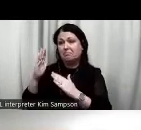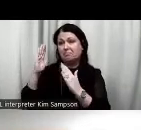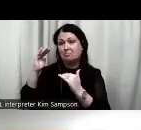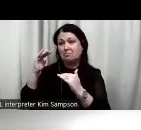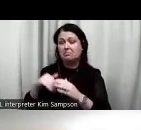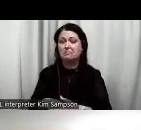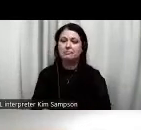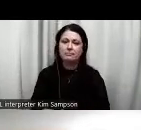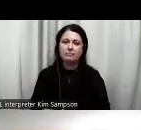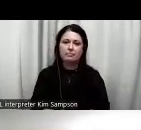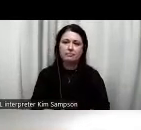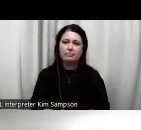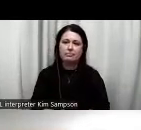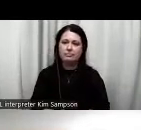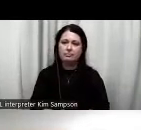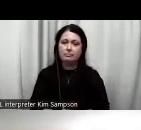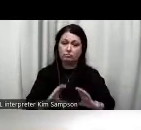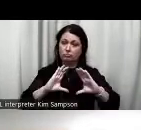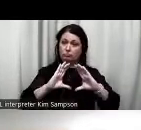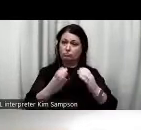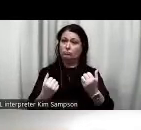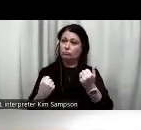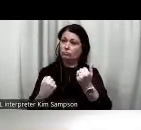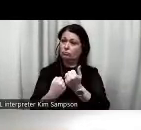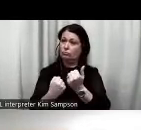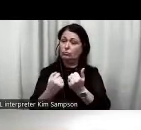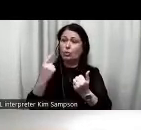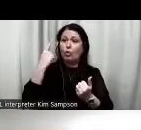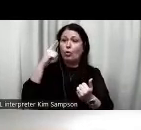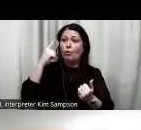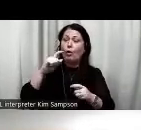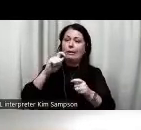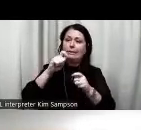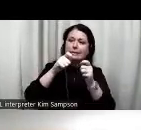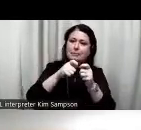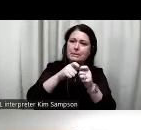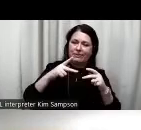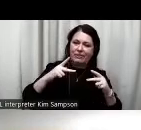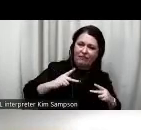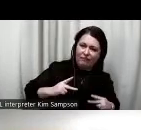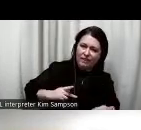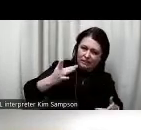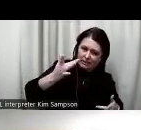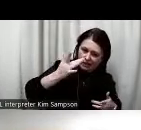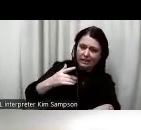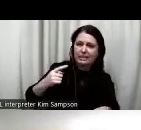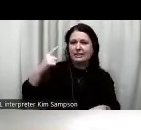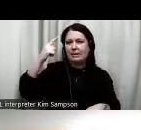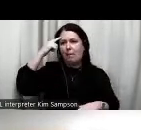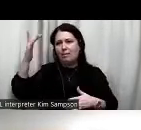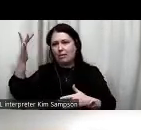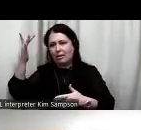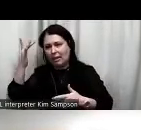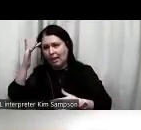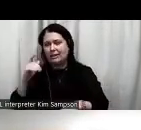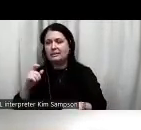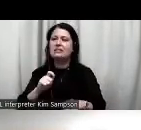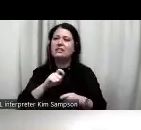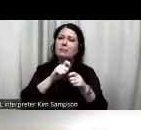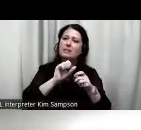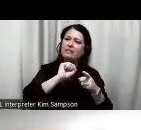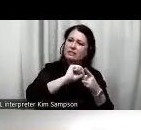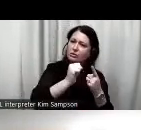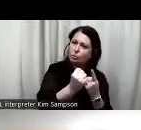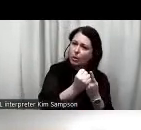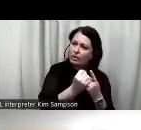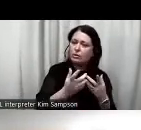support groups can also be, for a specific physical or mental illness, or a specific situation,